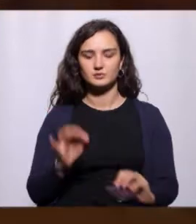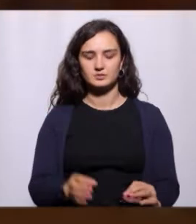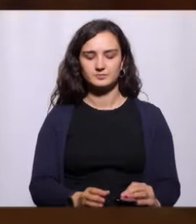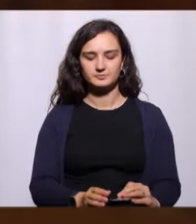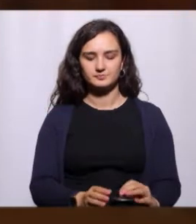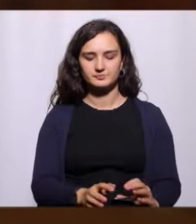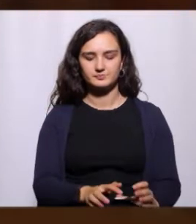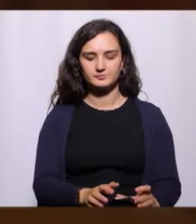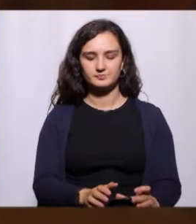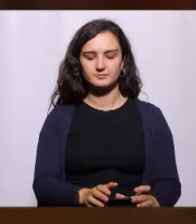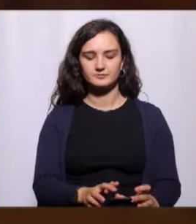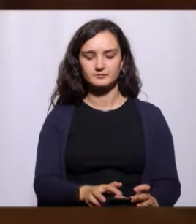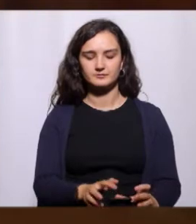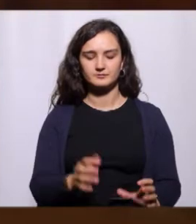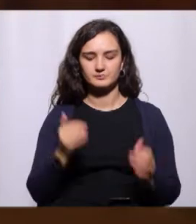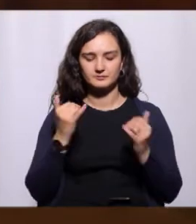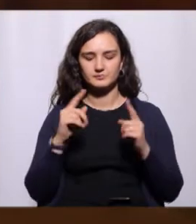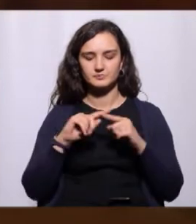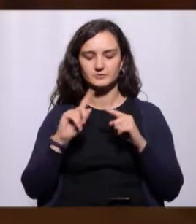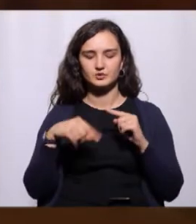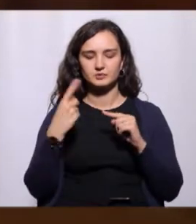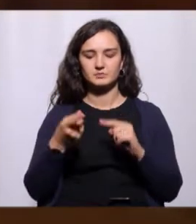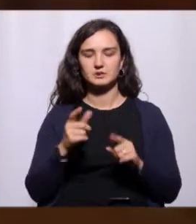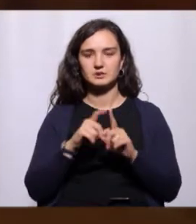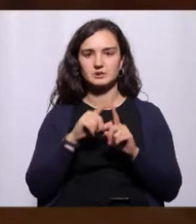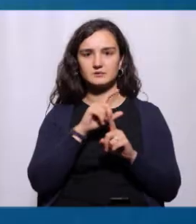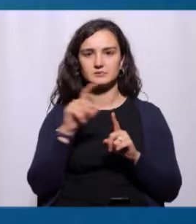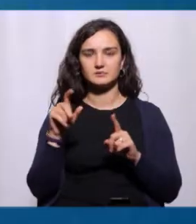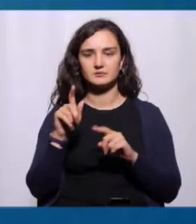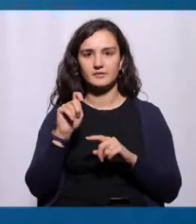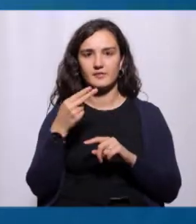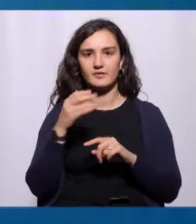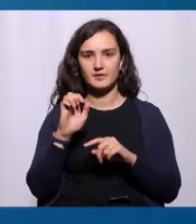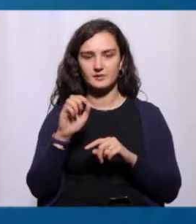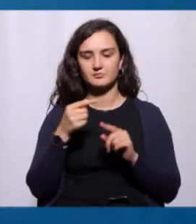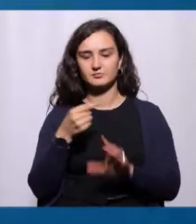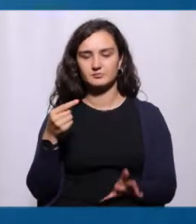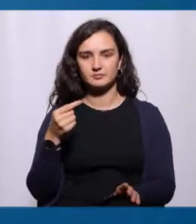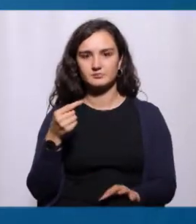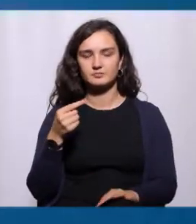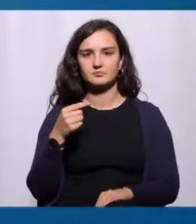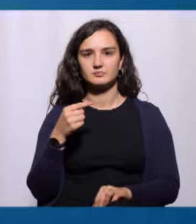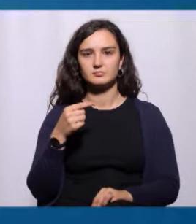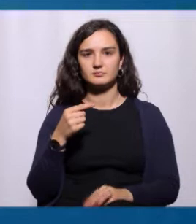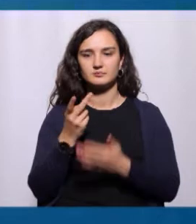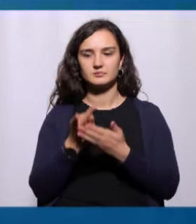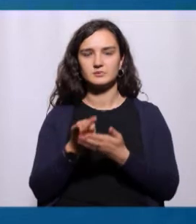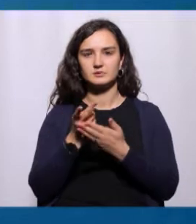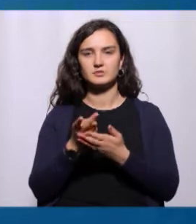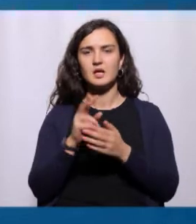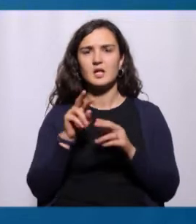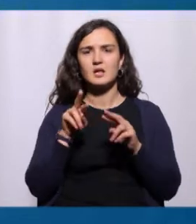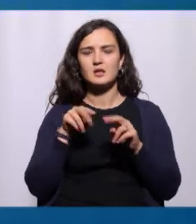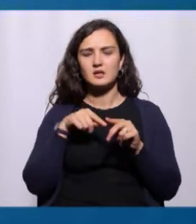Absolutely. Now let's look at our next sentence. The blank line was